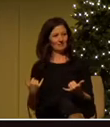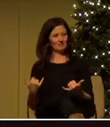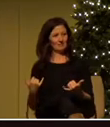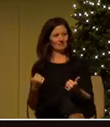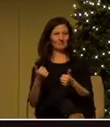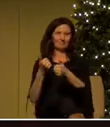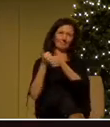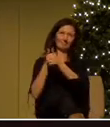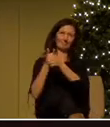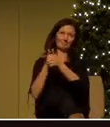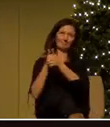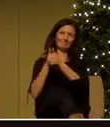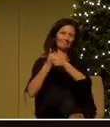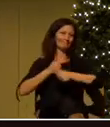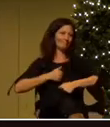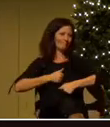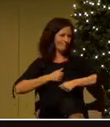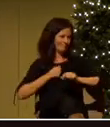himself.